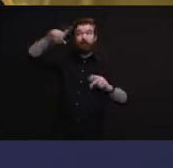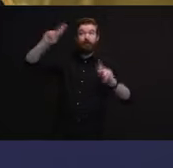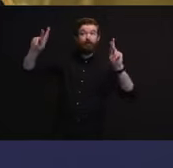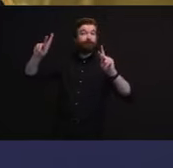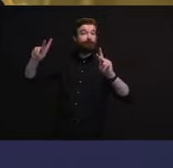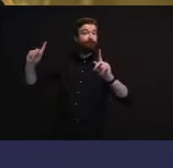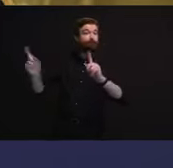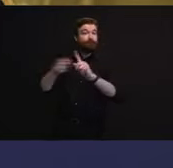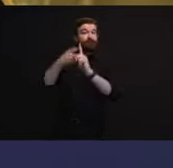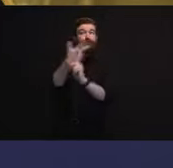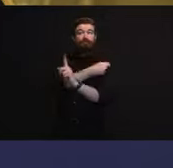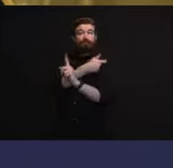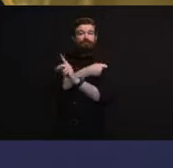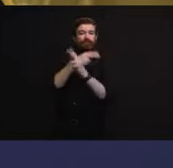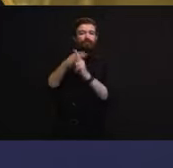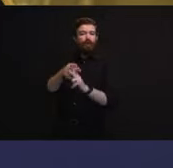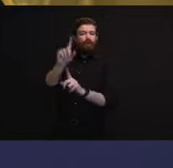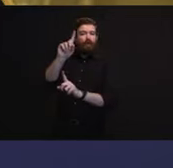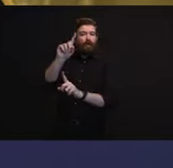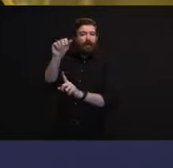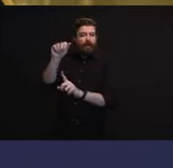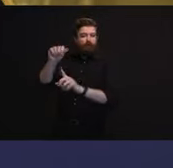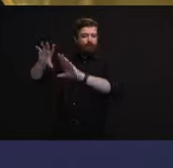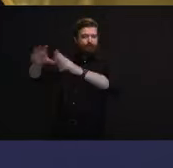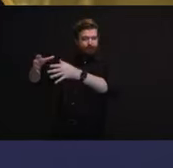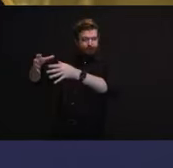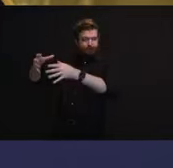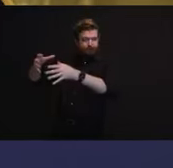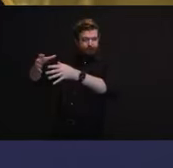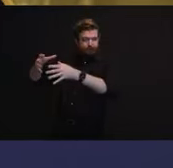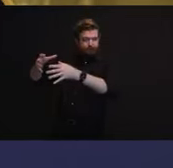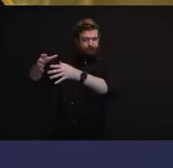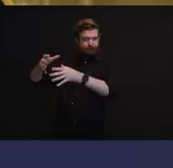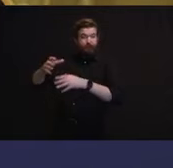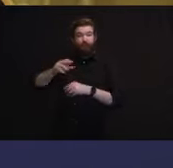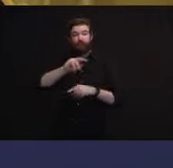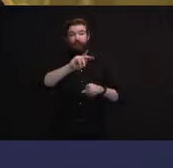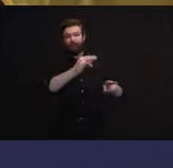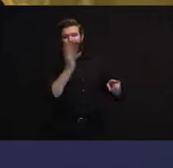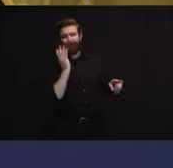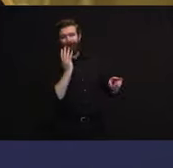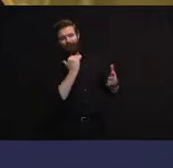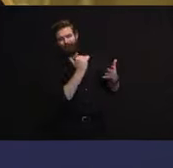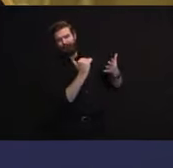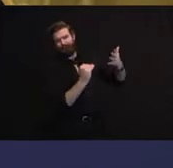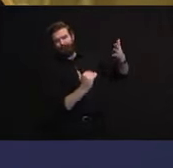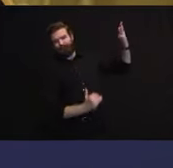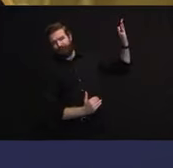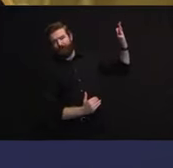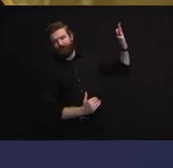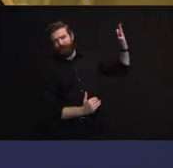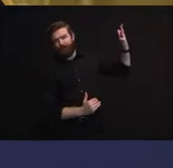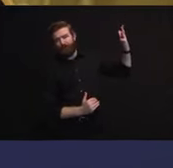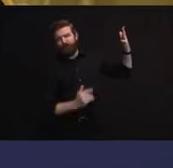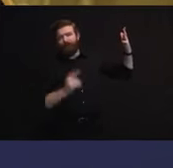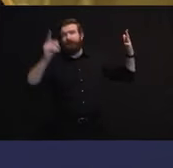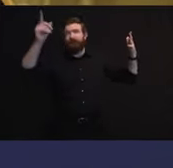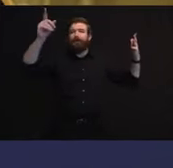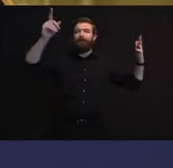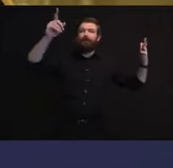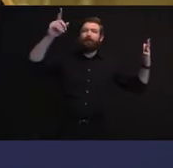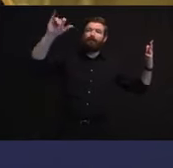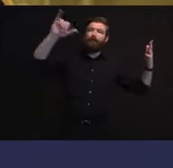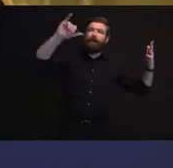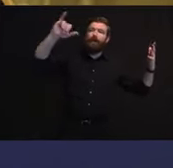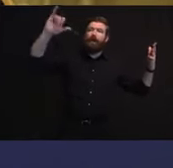and for a significant period than Connecticut, so I can't give you a crisp, we are the densest state in America, so when